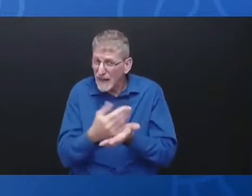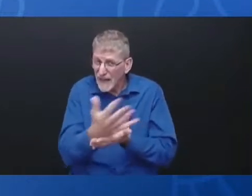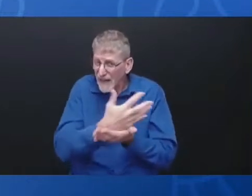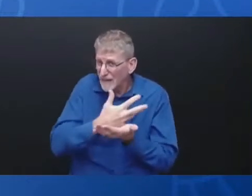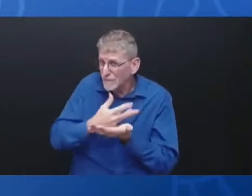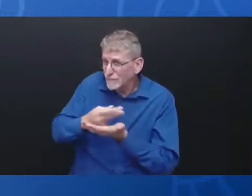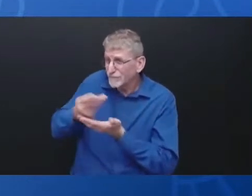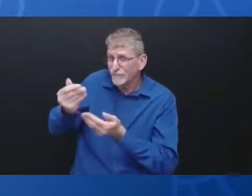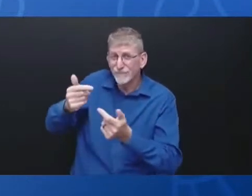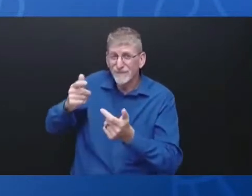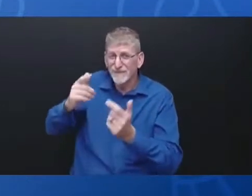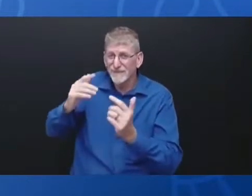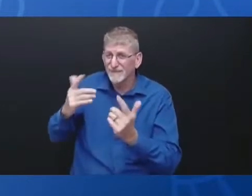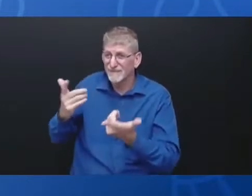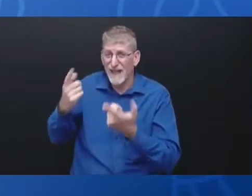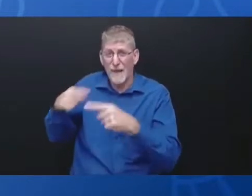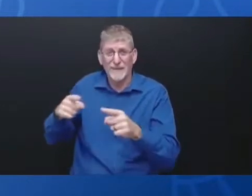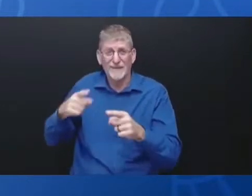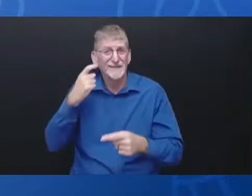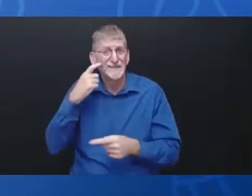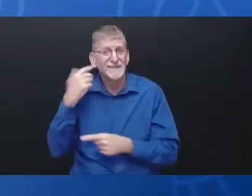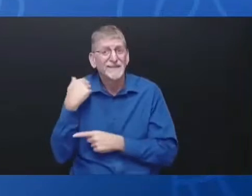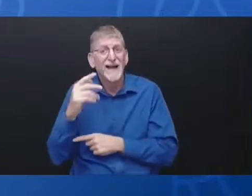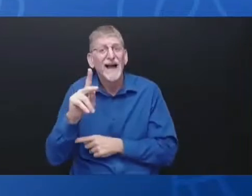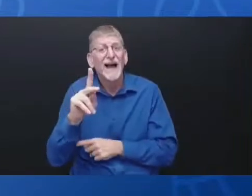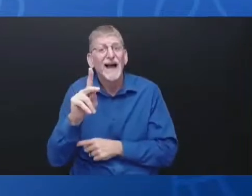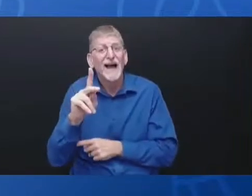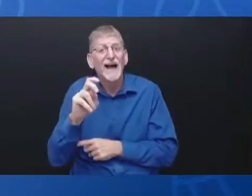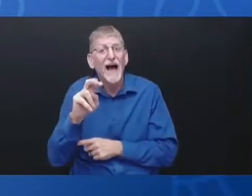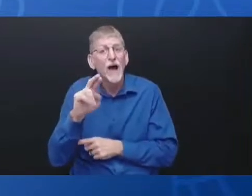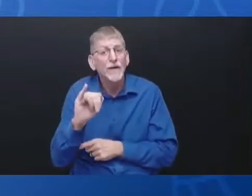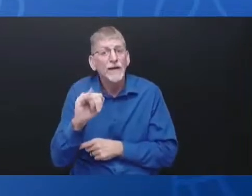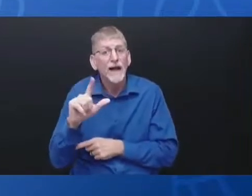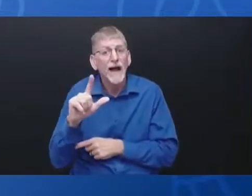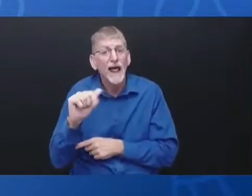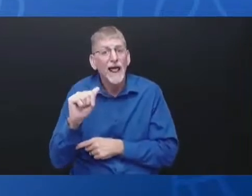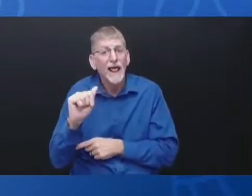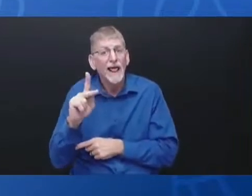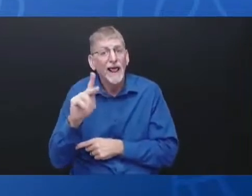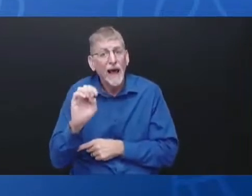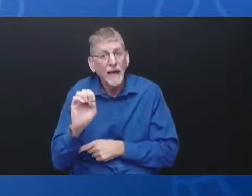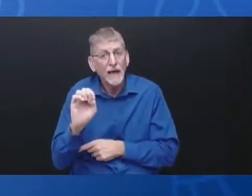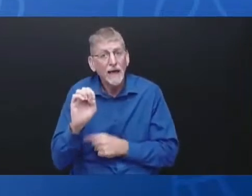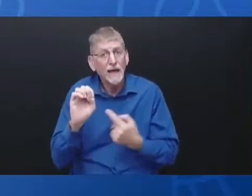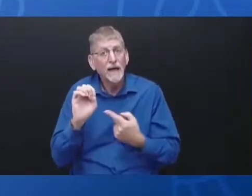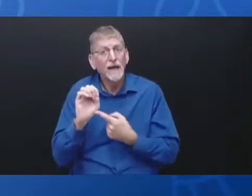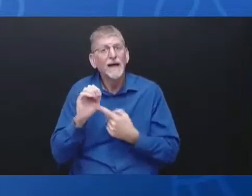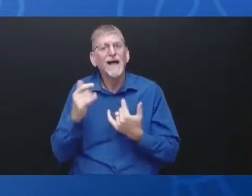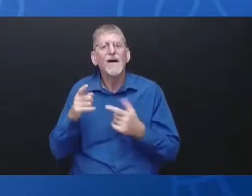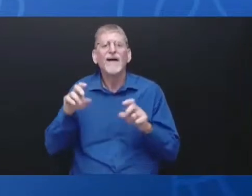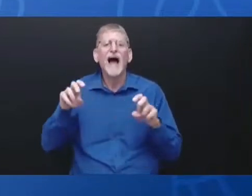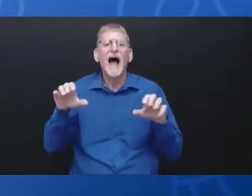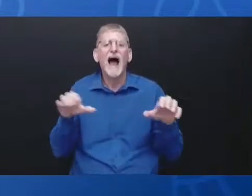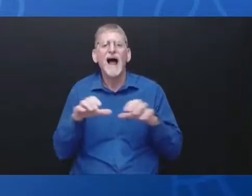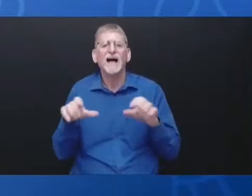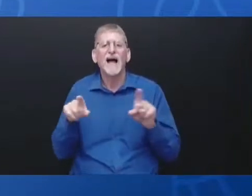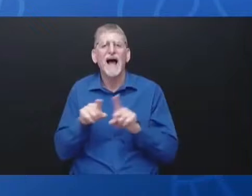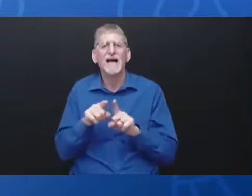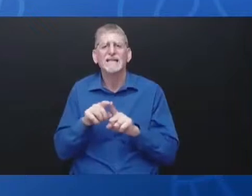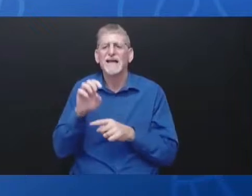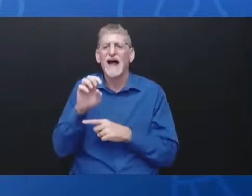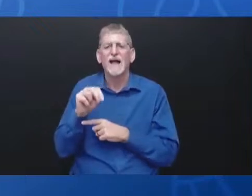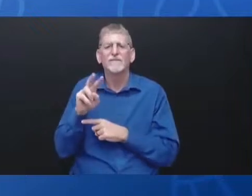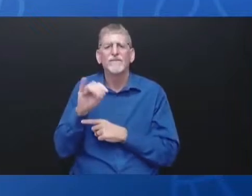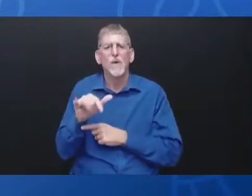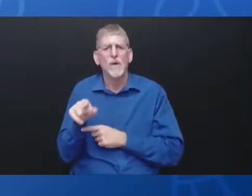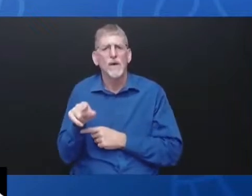as essentially the envoy within this framework, is someone that Americans know and trust, and I look